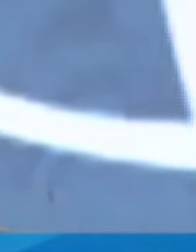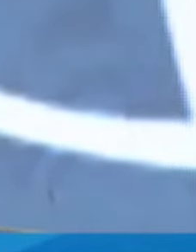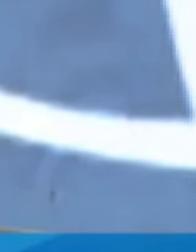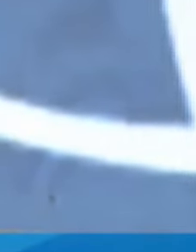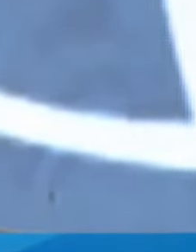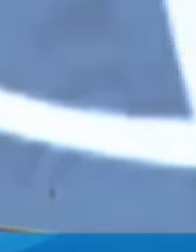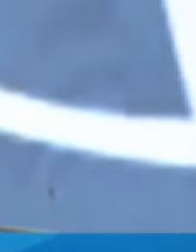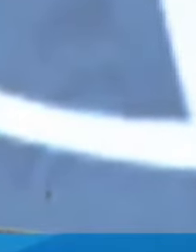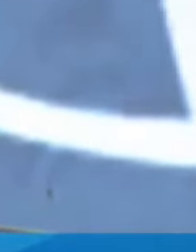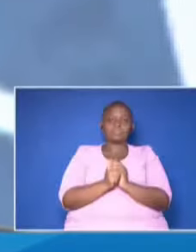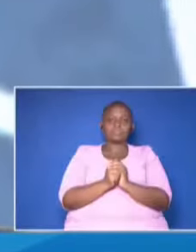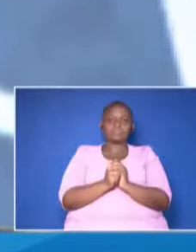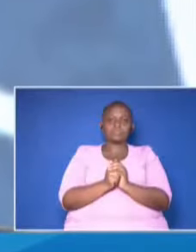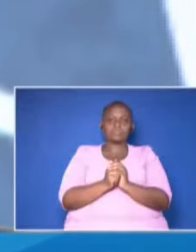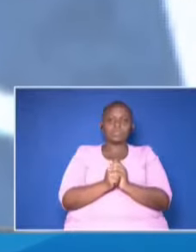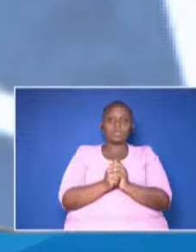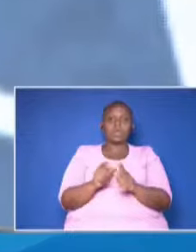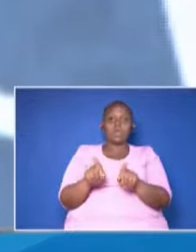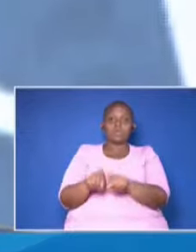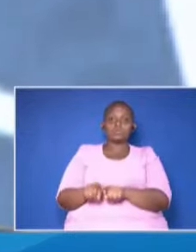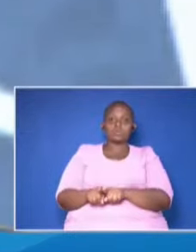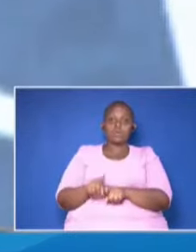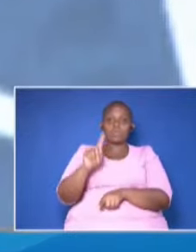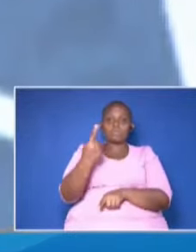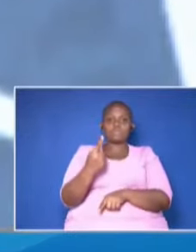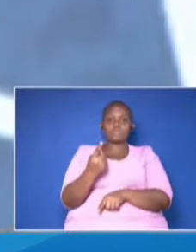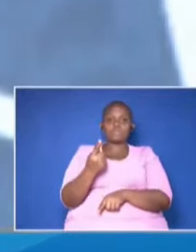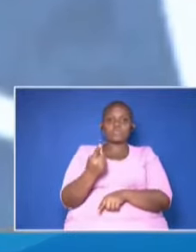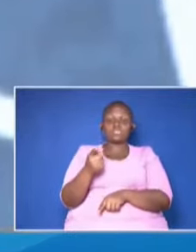forces your Excellency the first